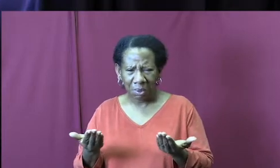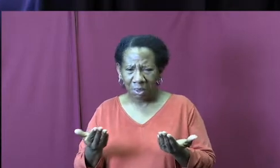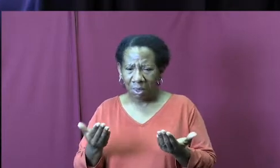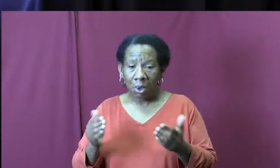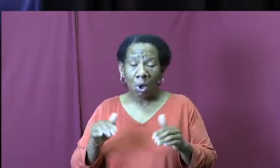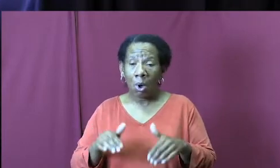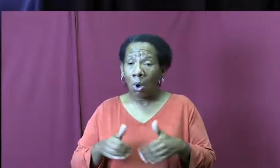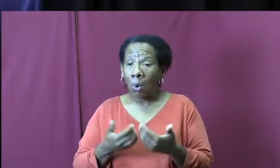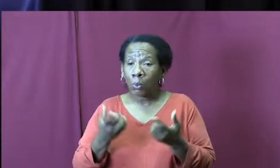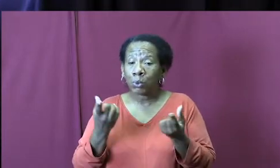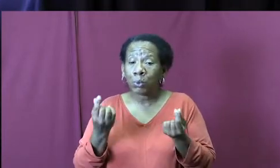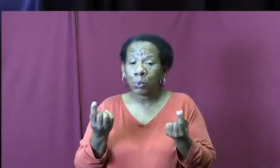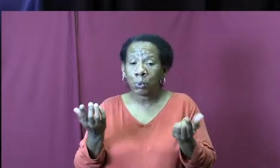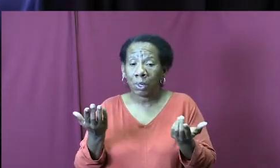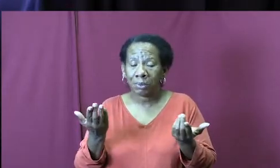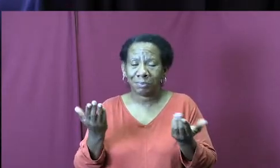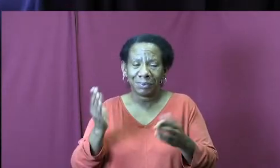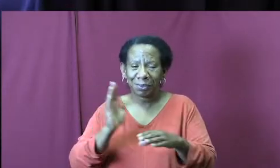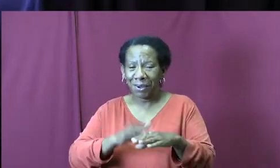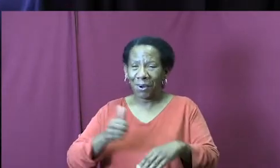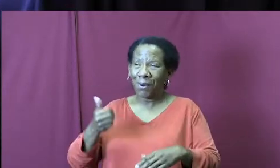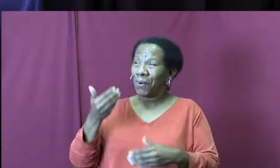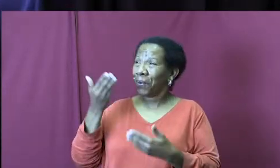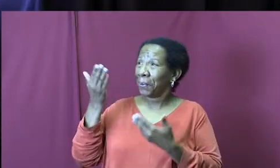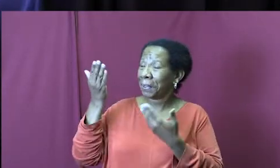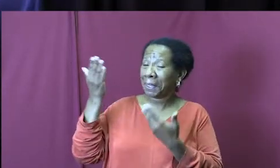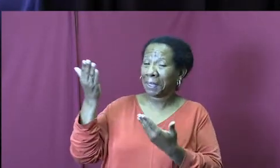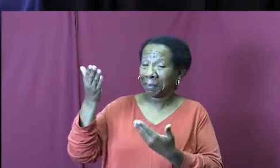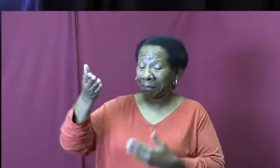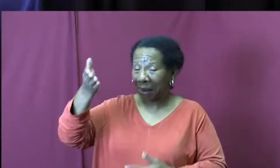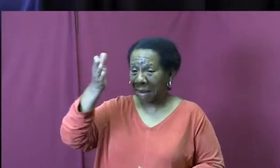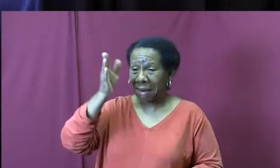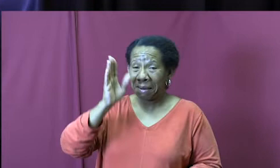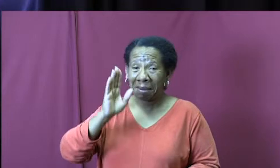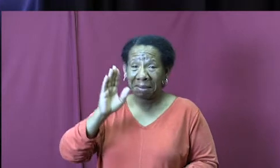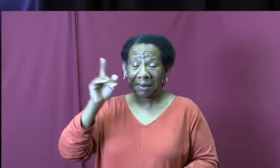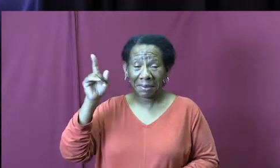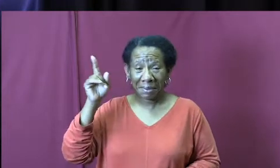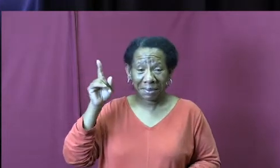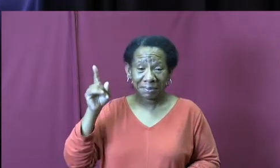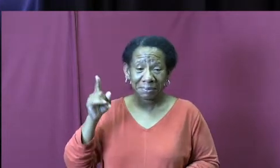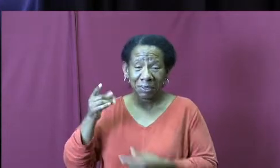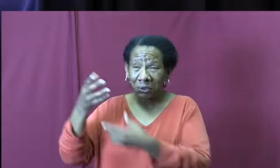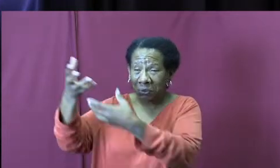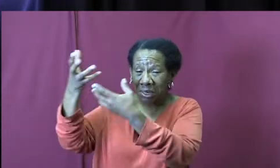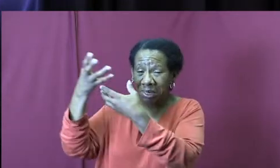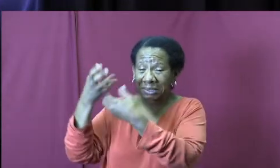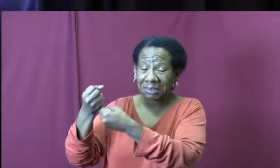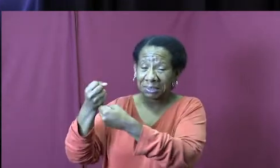it? All we gotta do is call on God,